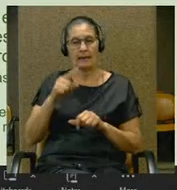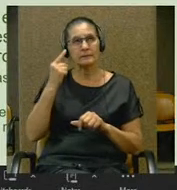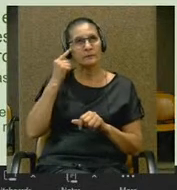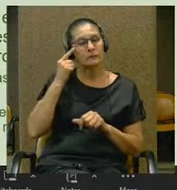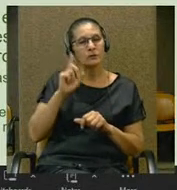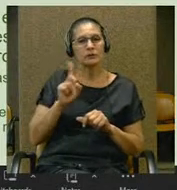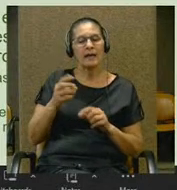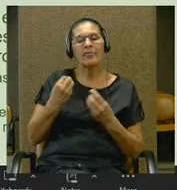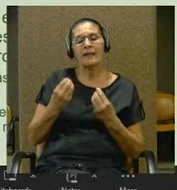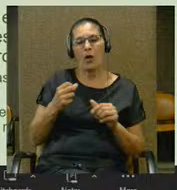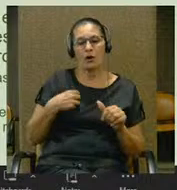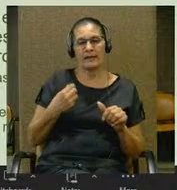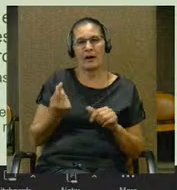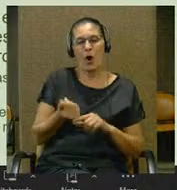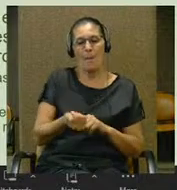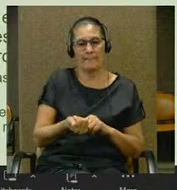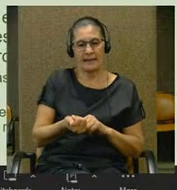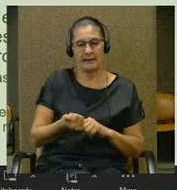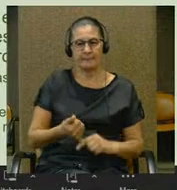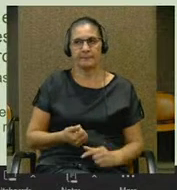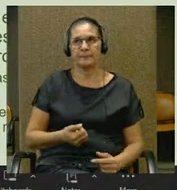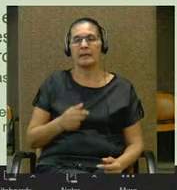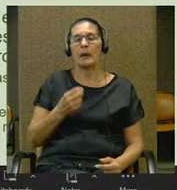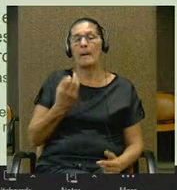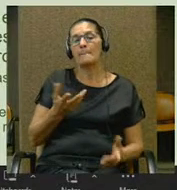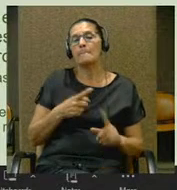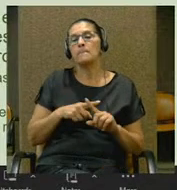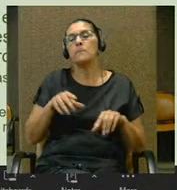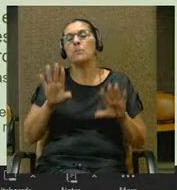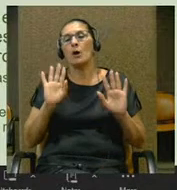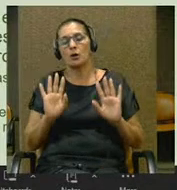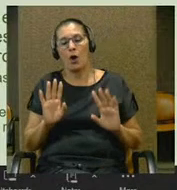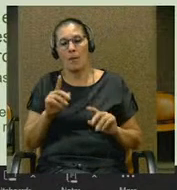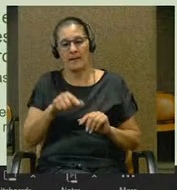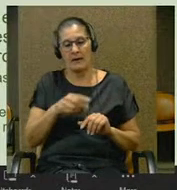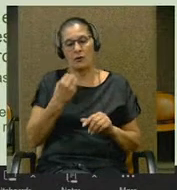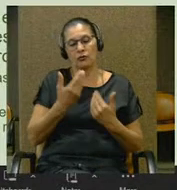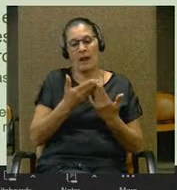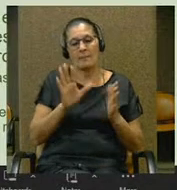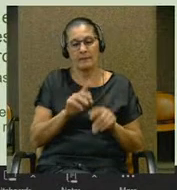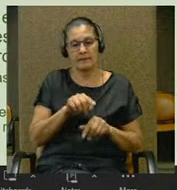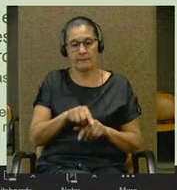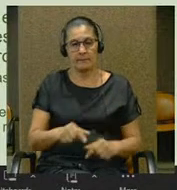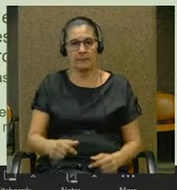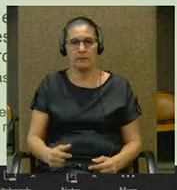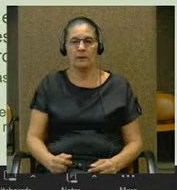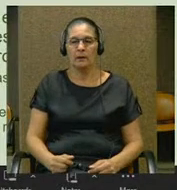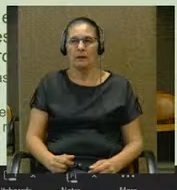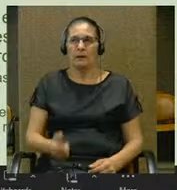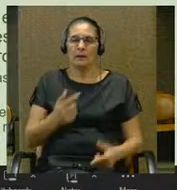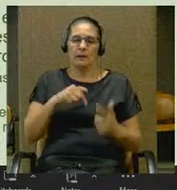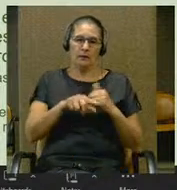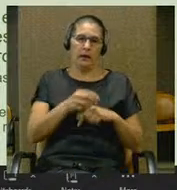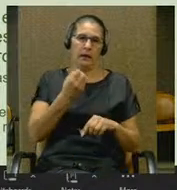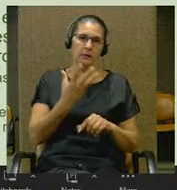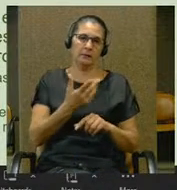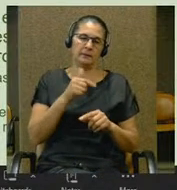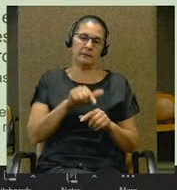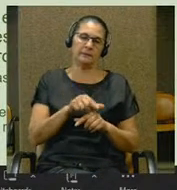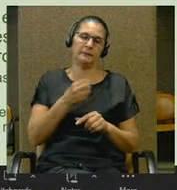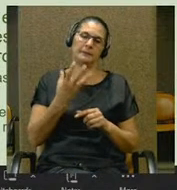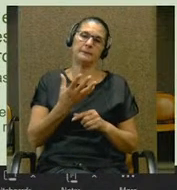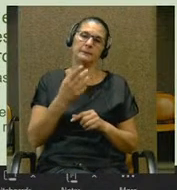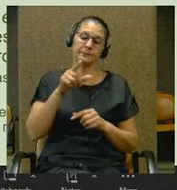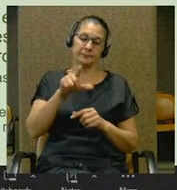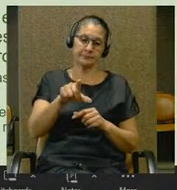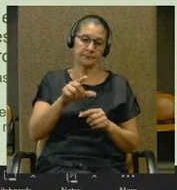did not know what they were buying, at least in the first stage. But after